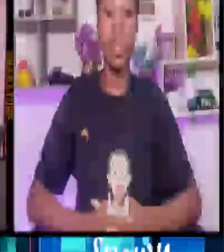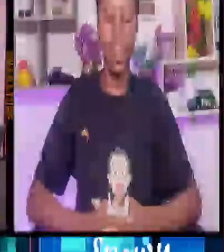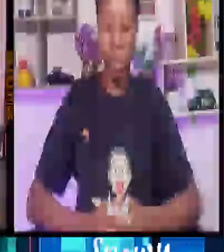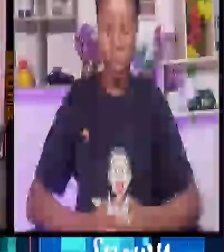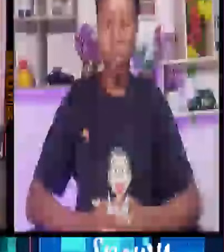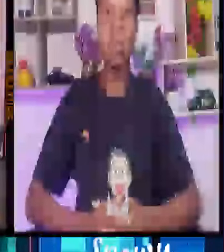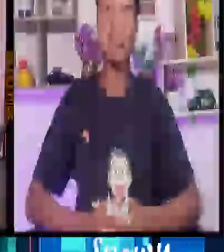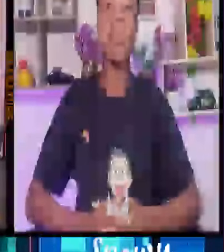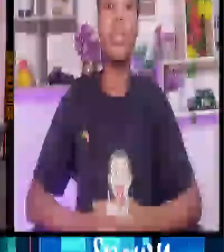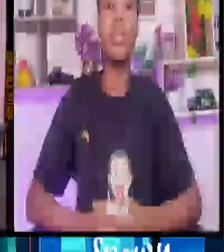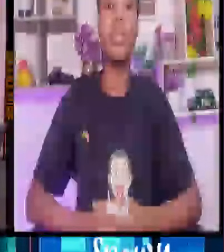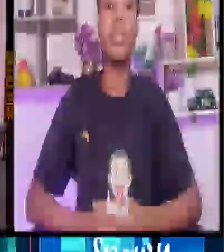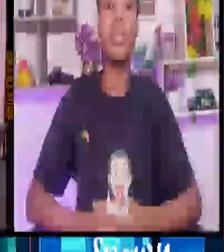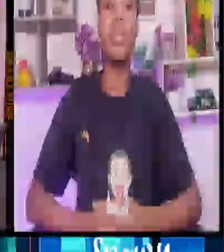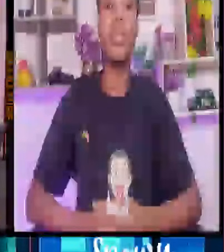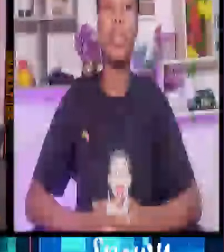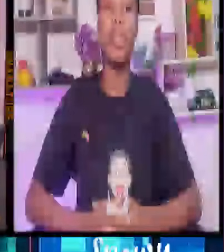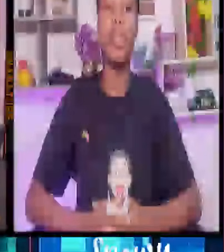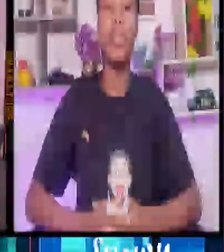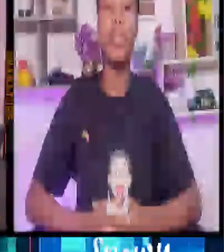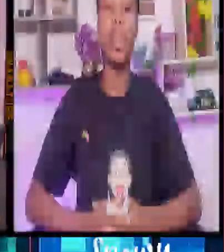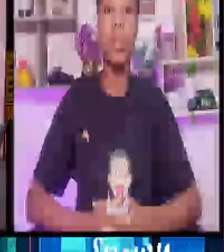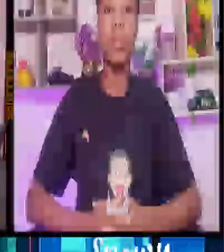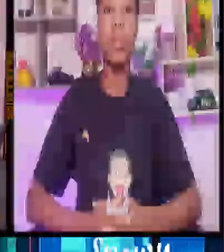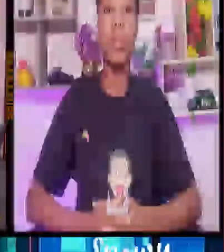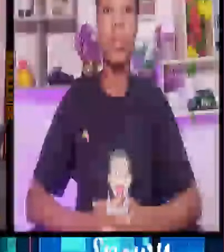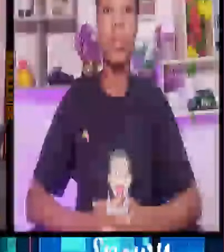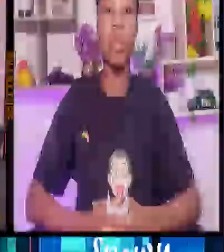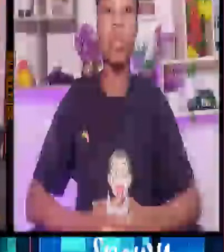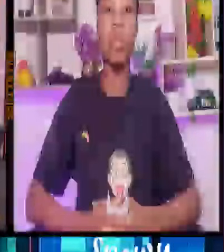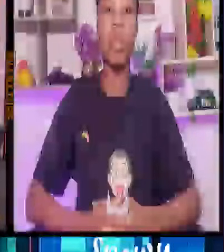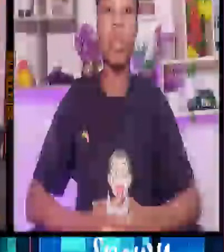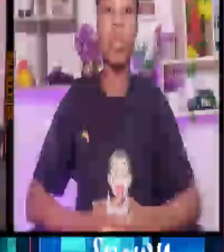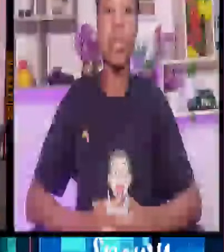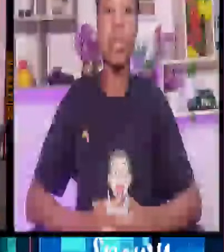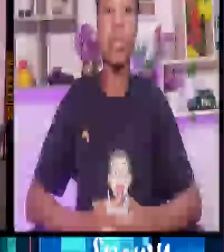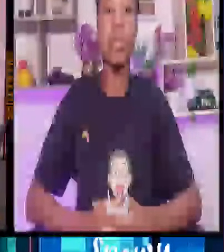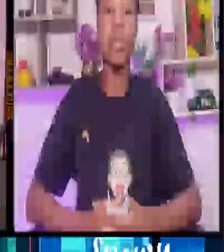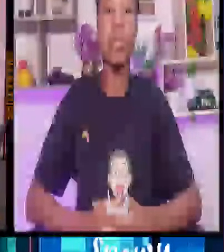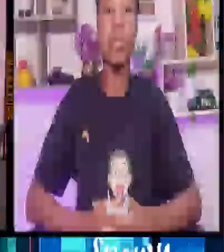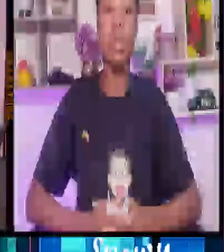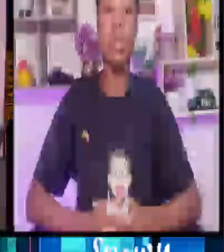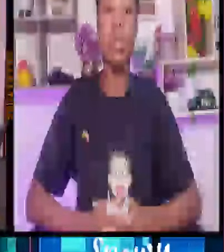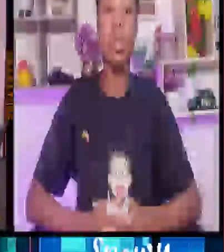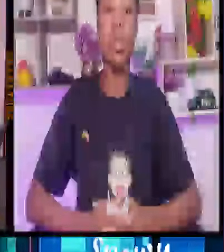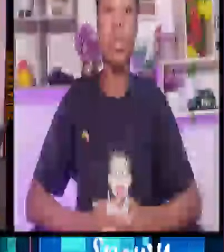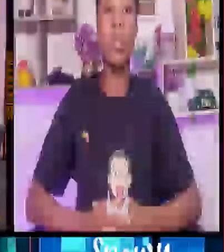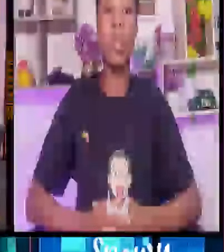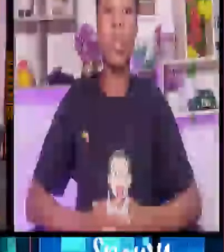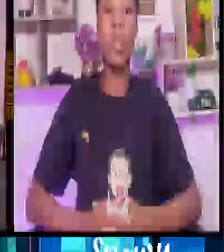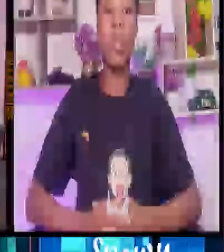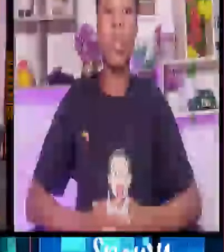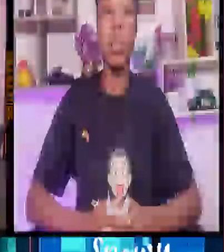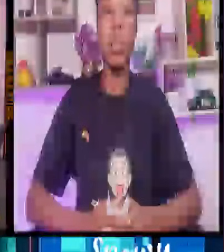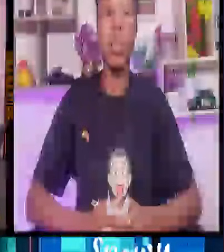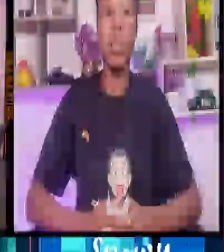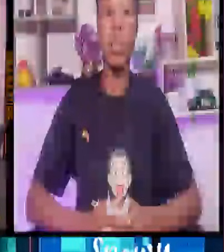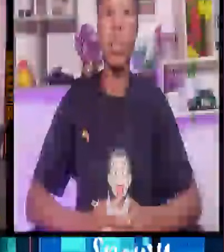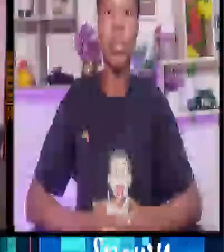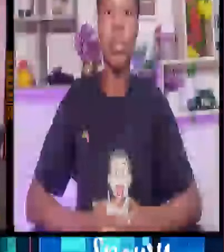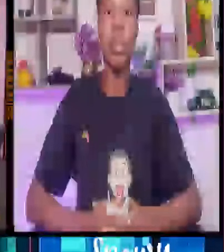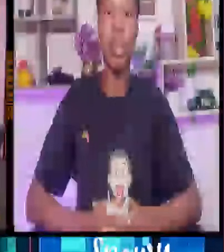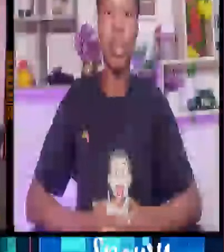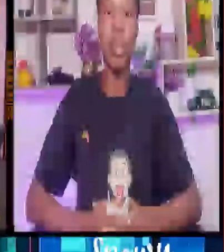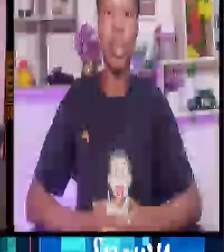where it was presented as though myself and my good brother Miracles are going to debate as if we